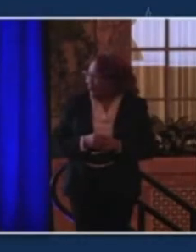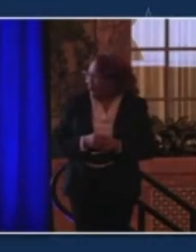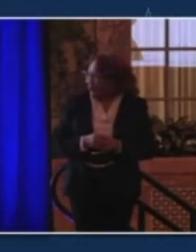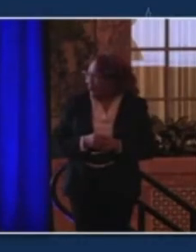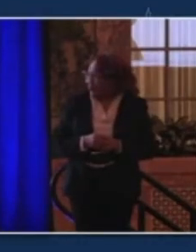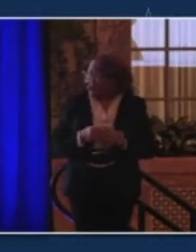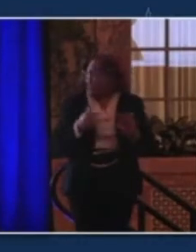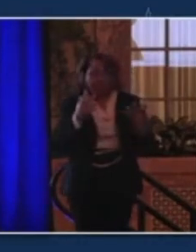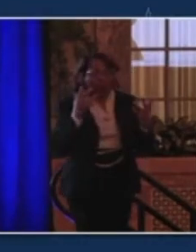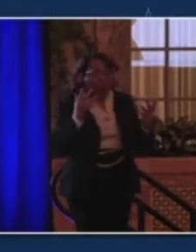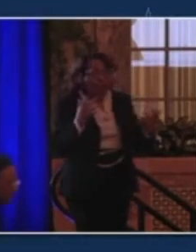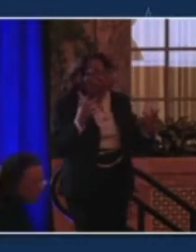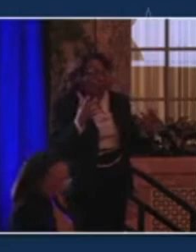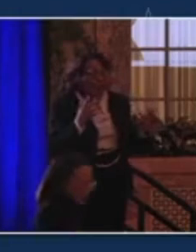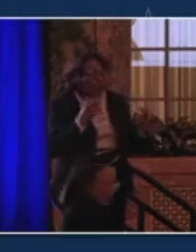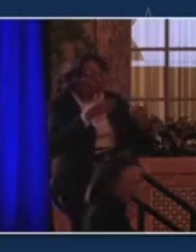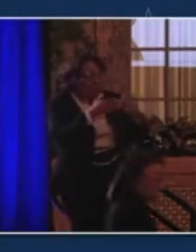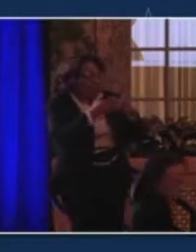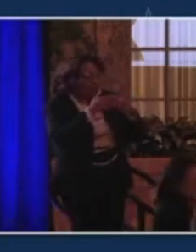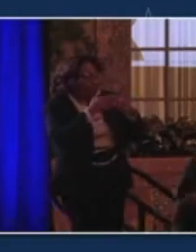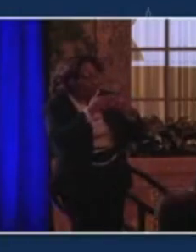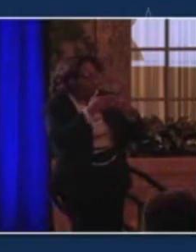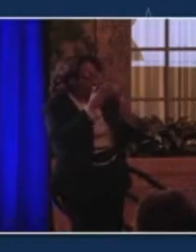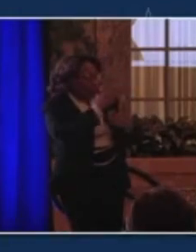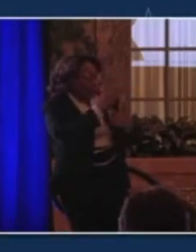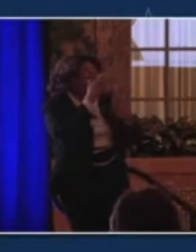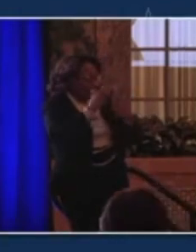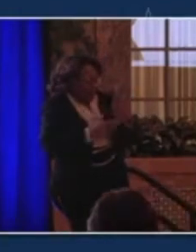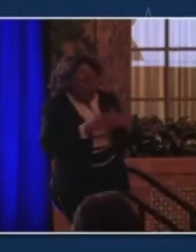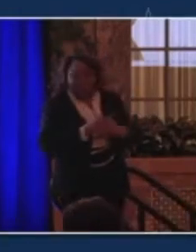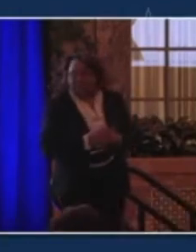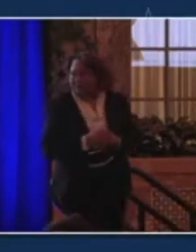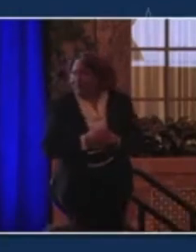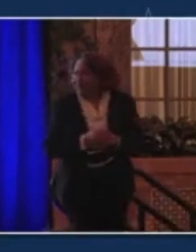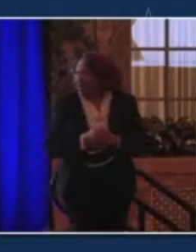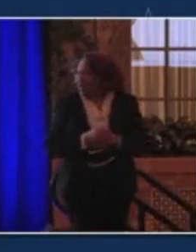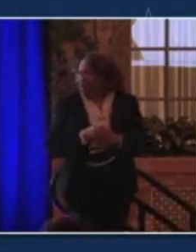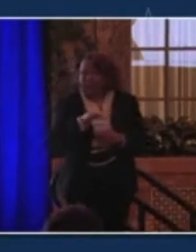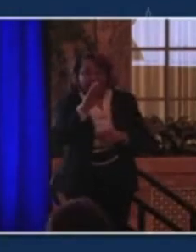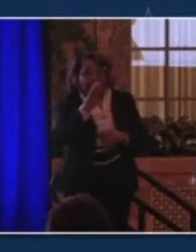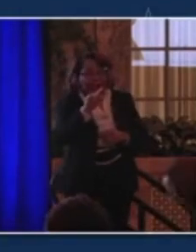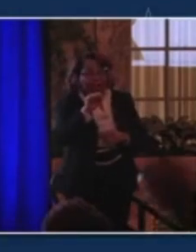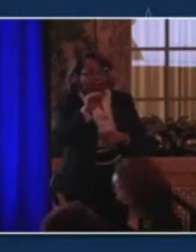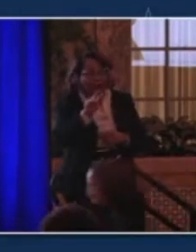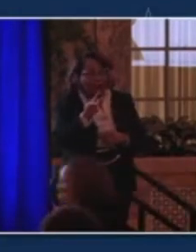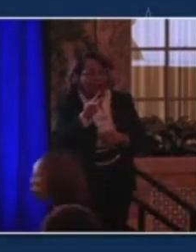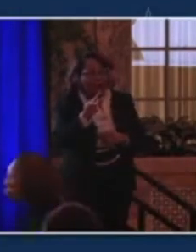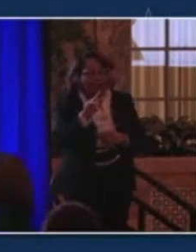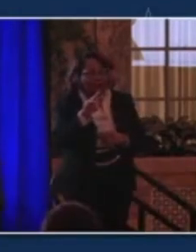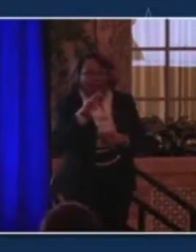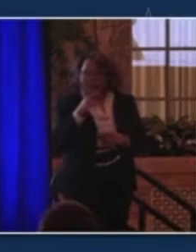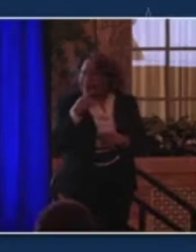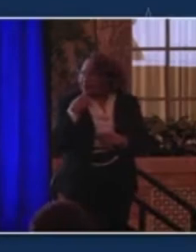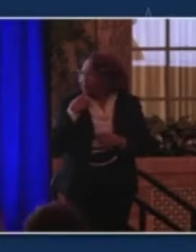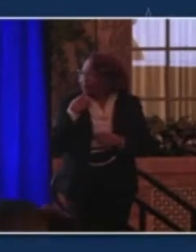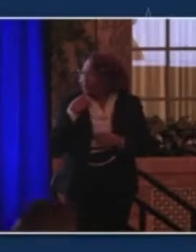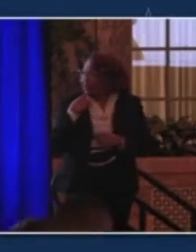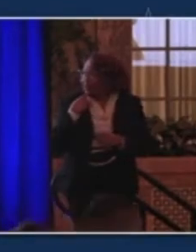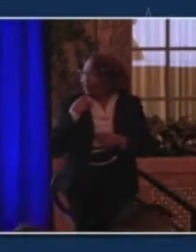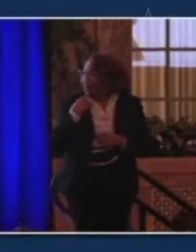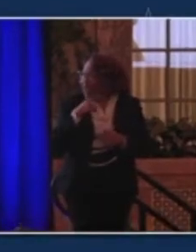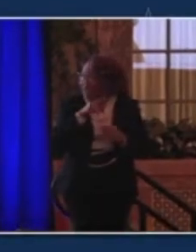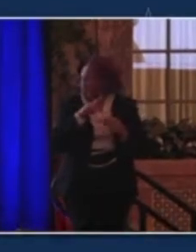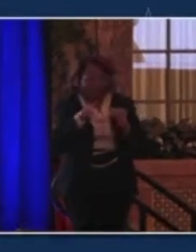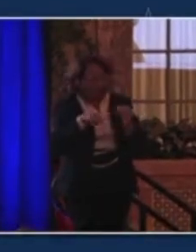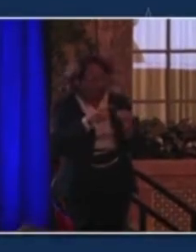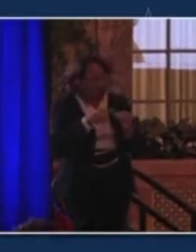good. Well, we're about to come to a close here. By the way, let me just tell you about Harold Washington internationally. Years